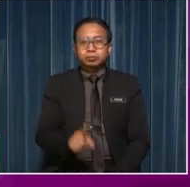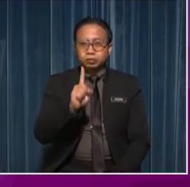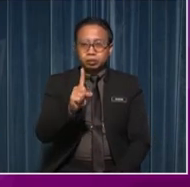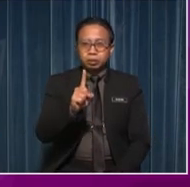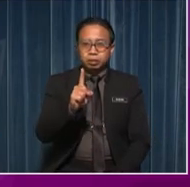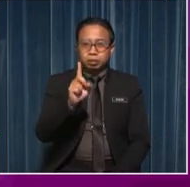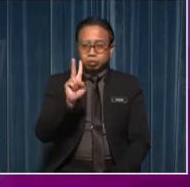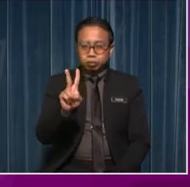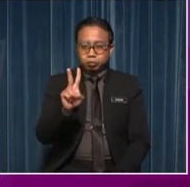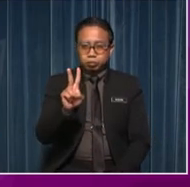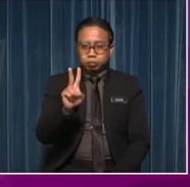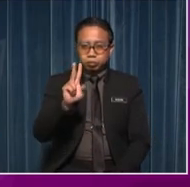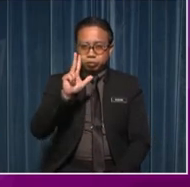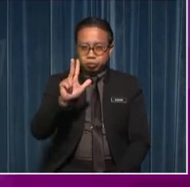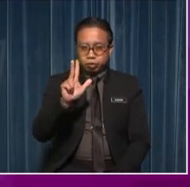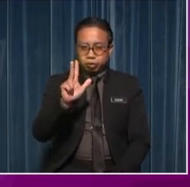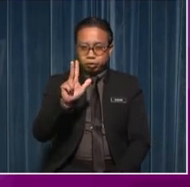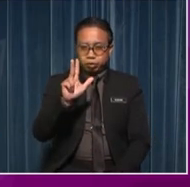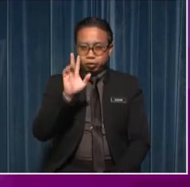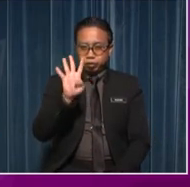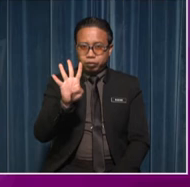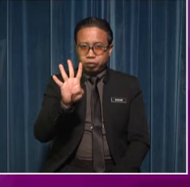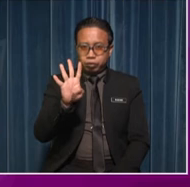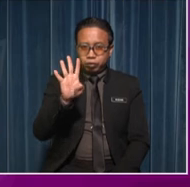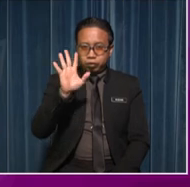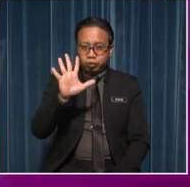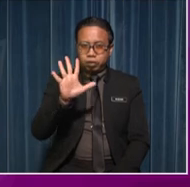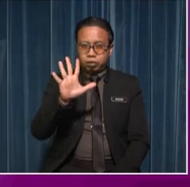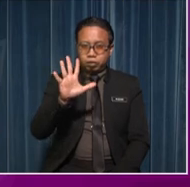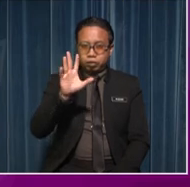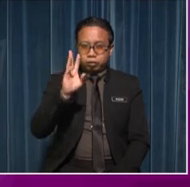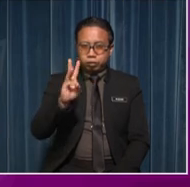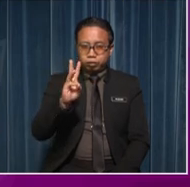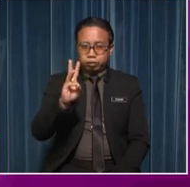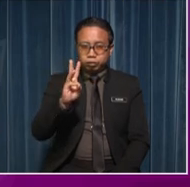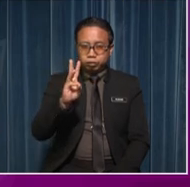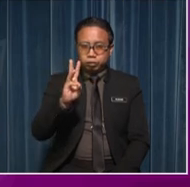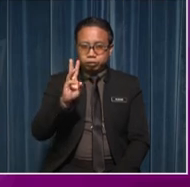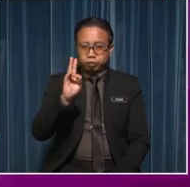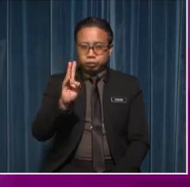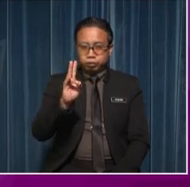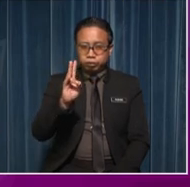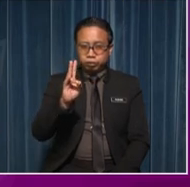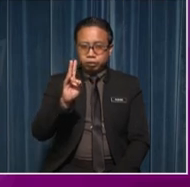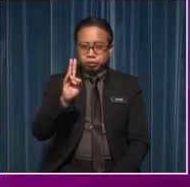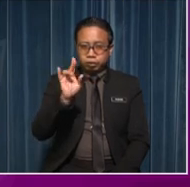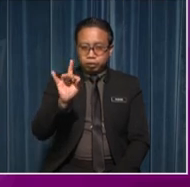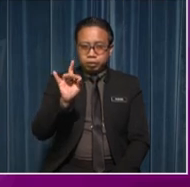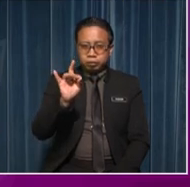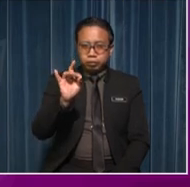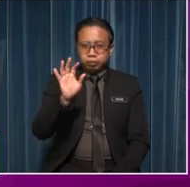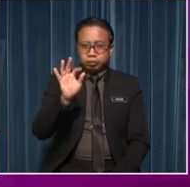1, 2, 3, 4, 5, 6, 7,